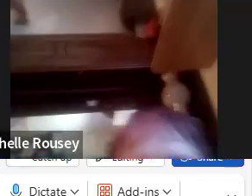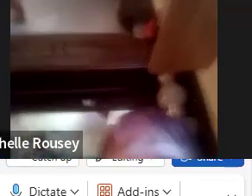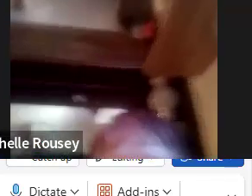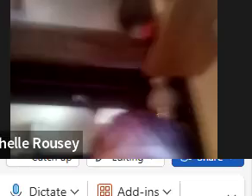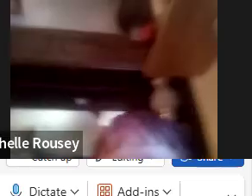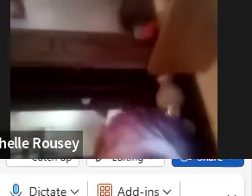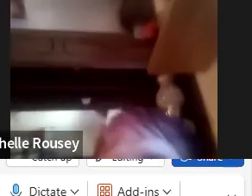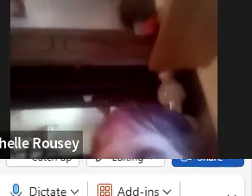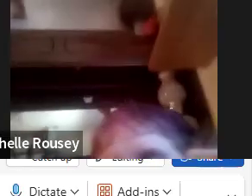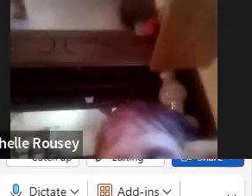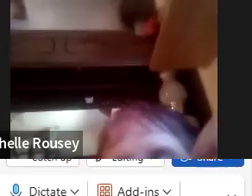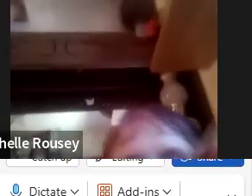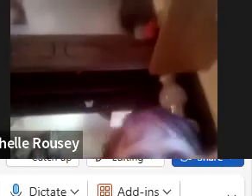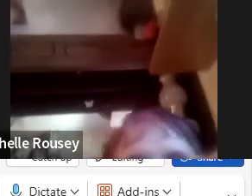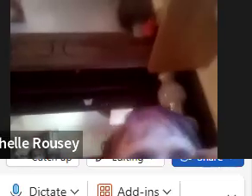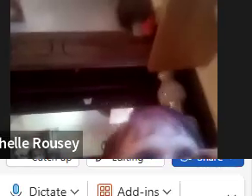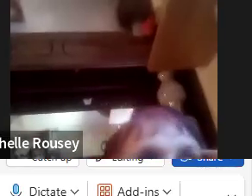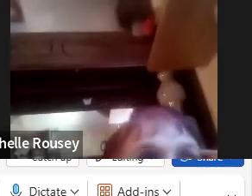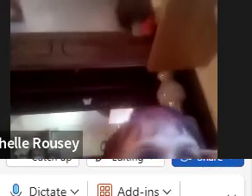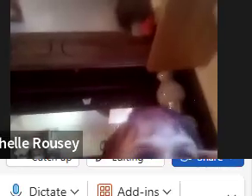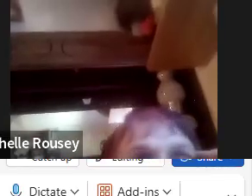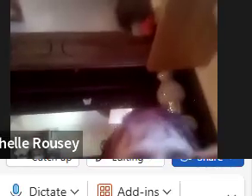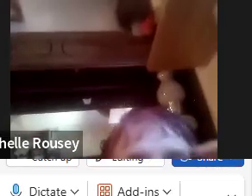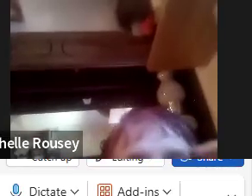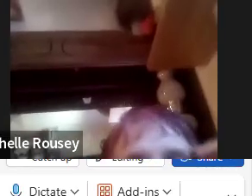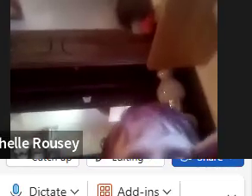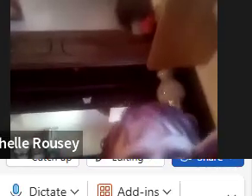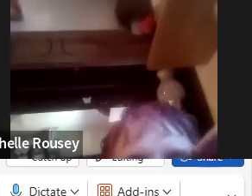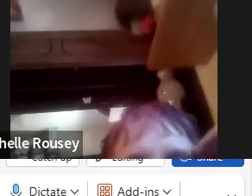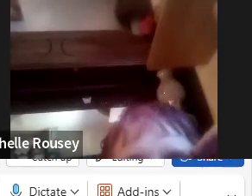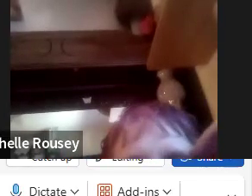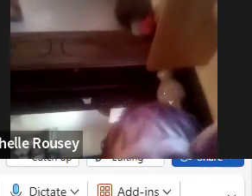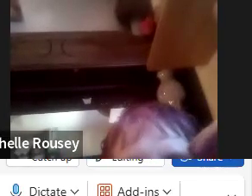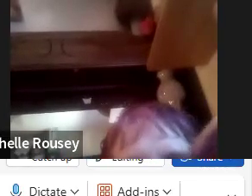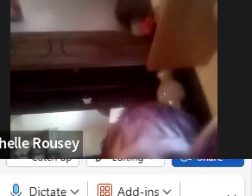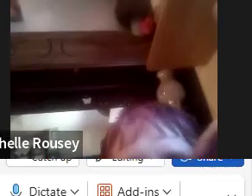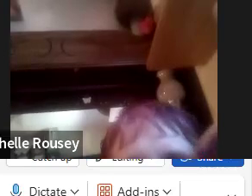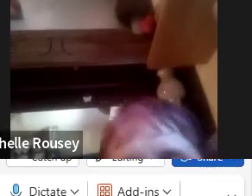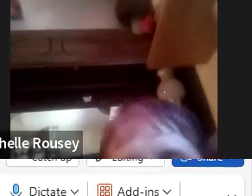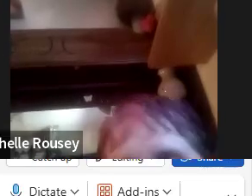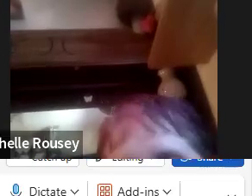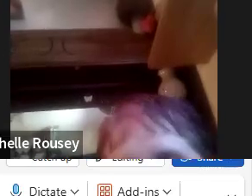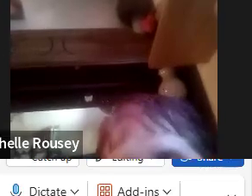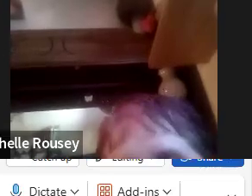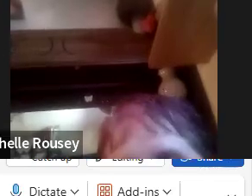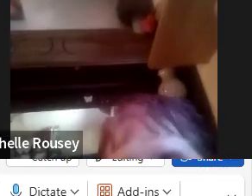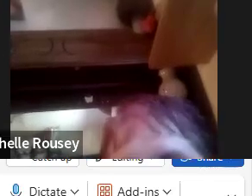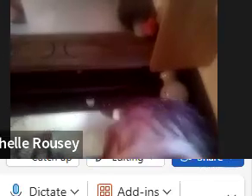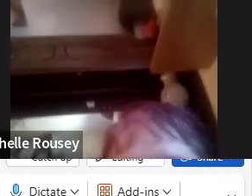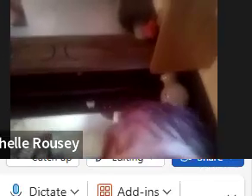Sorry, I just noticed that you have ADA up there on one of your things